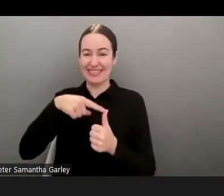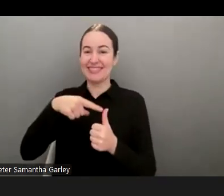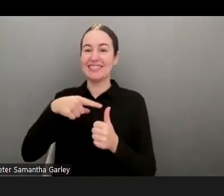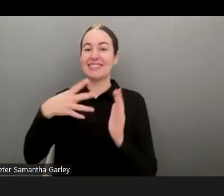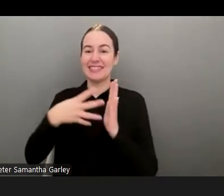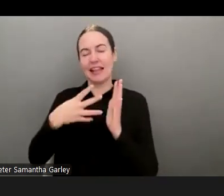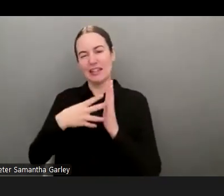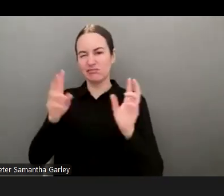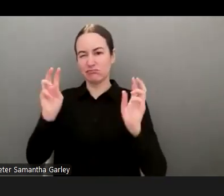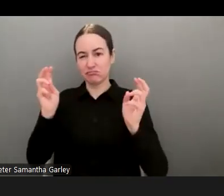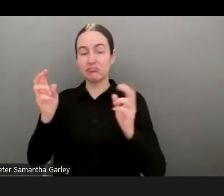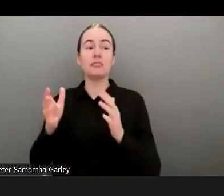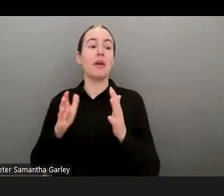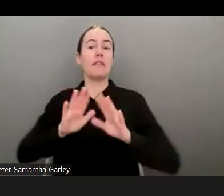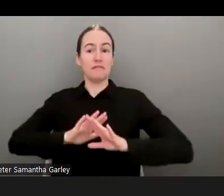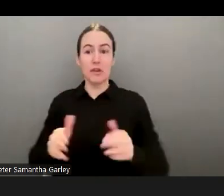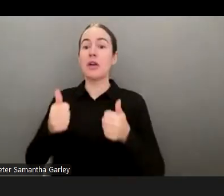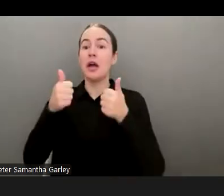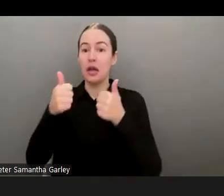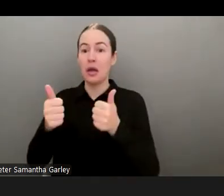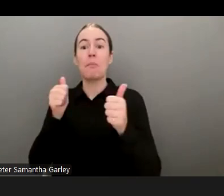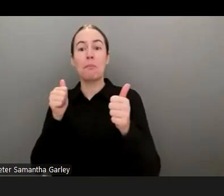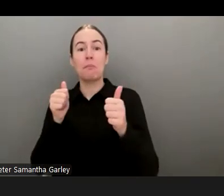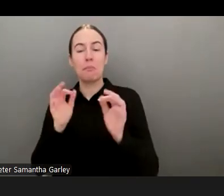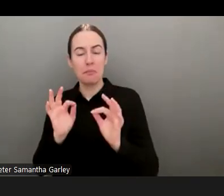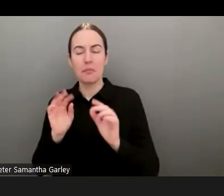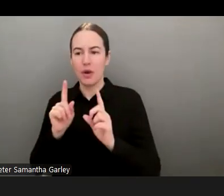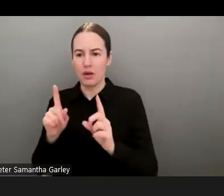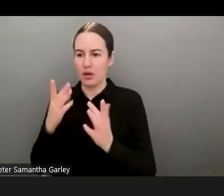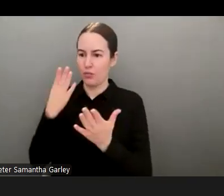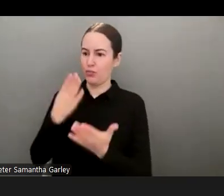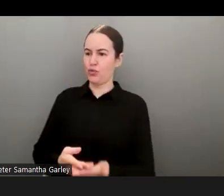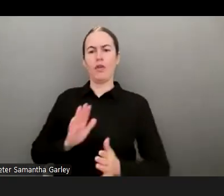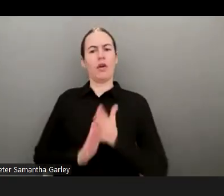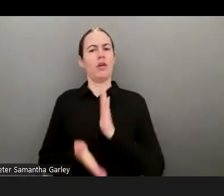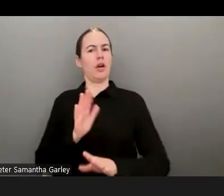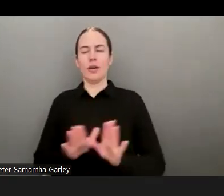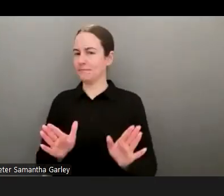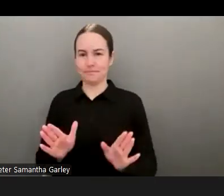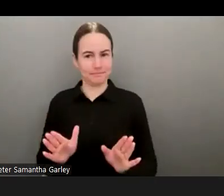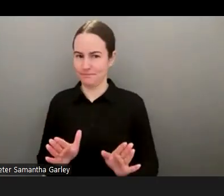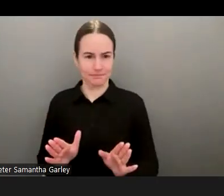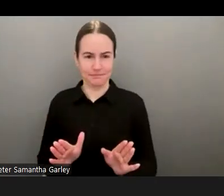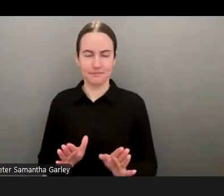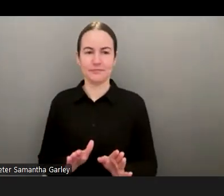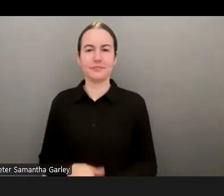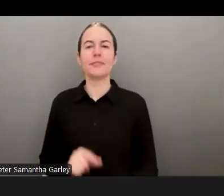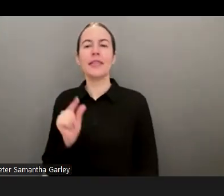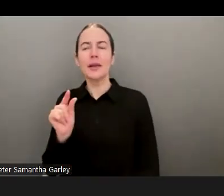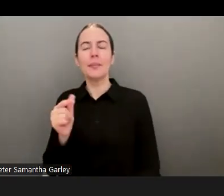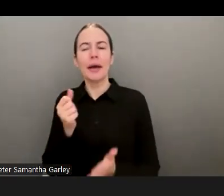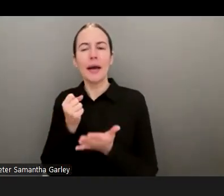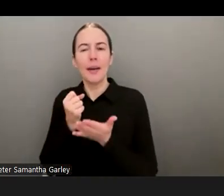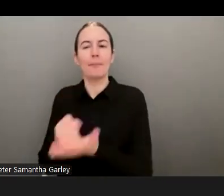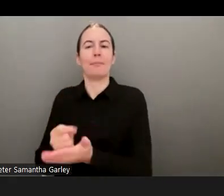examples of non-compliance, but it's a good way. And for many of those, it's a wake-up call to understand. Yeah. Okay, we have